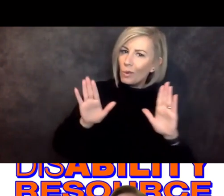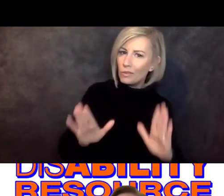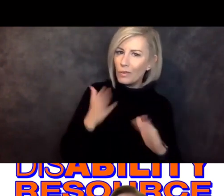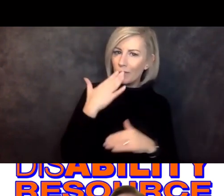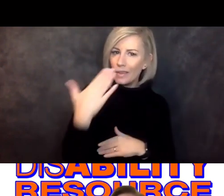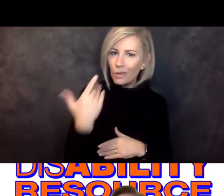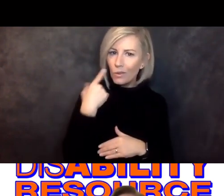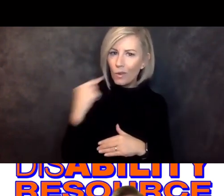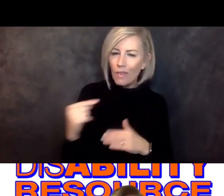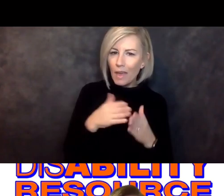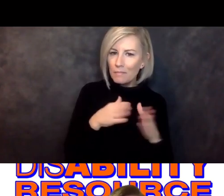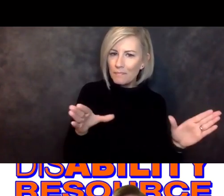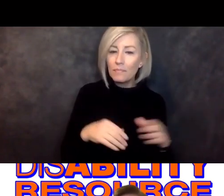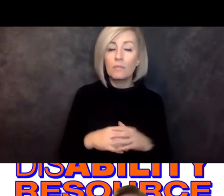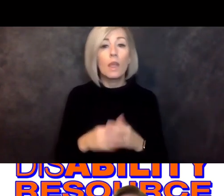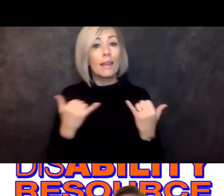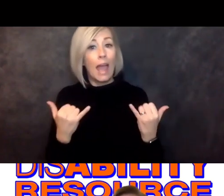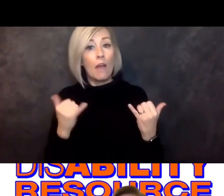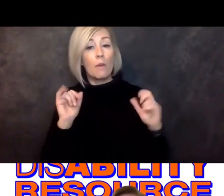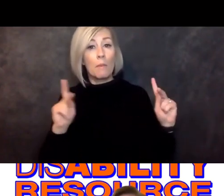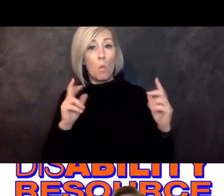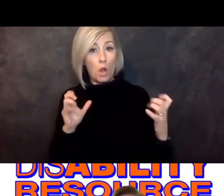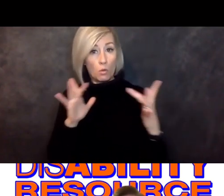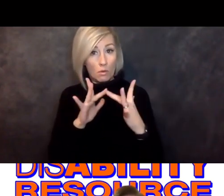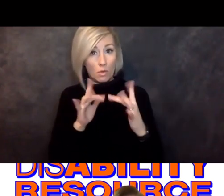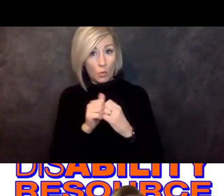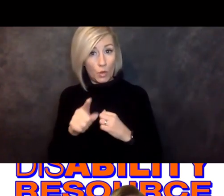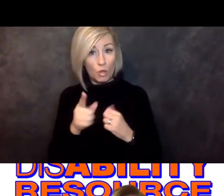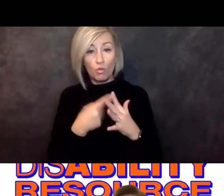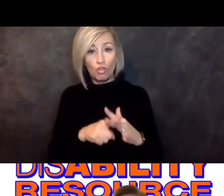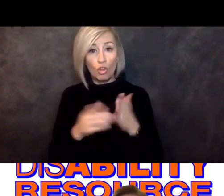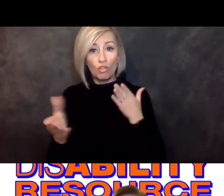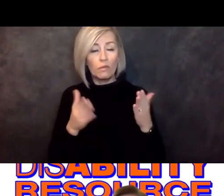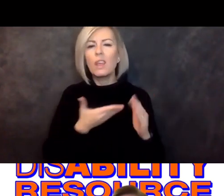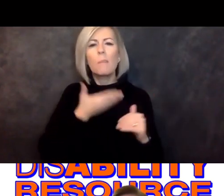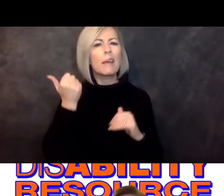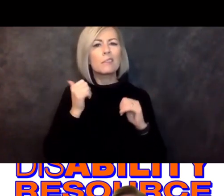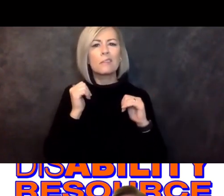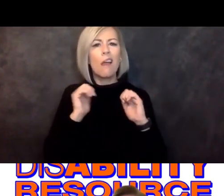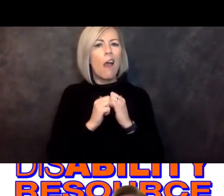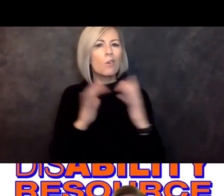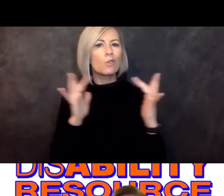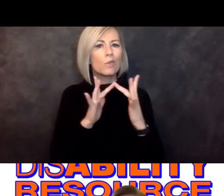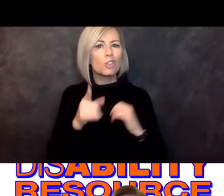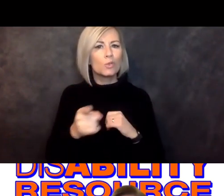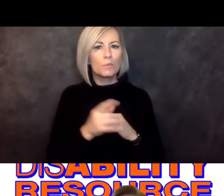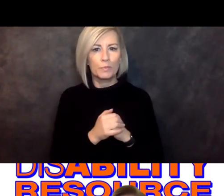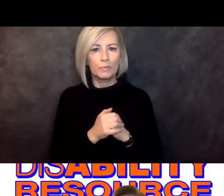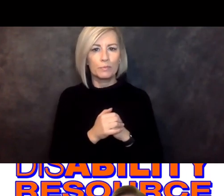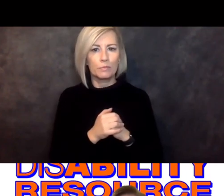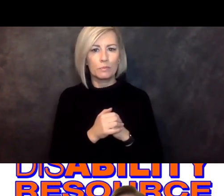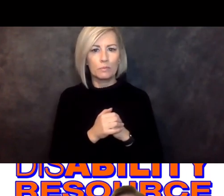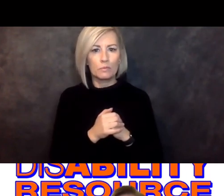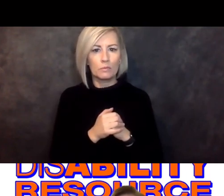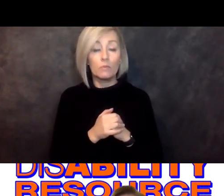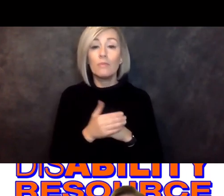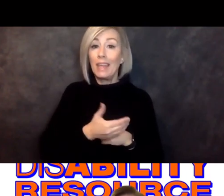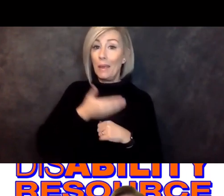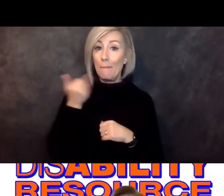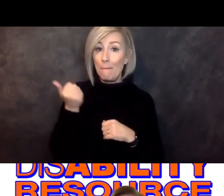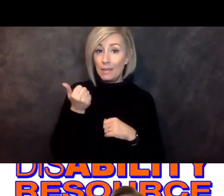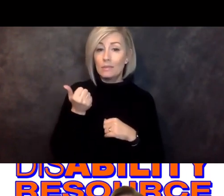And now, if folks want to connect with you to Baby Start Services, what's the best way for them to reach you? Well, the best way is to